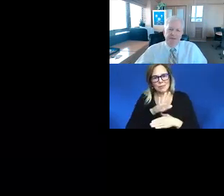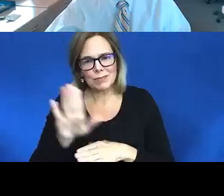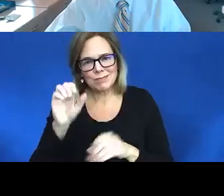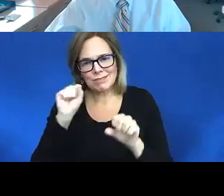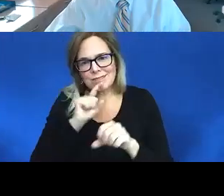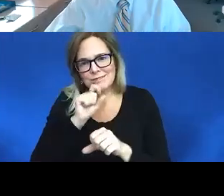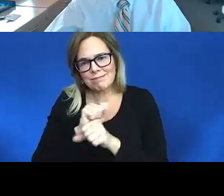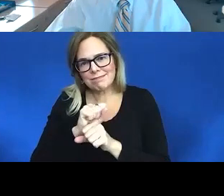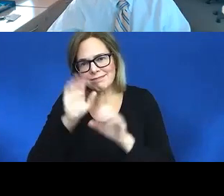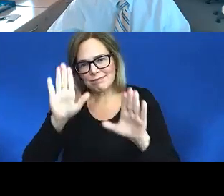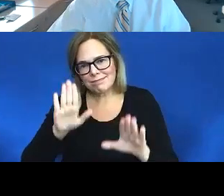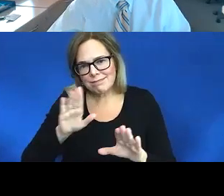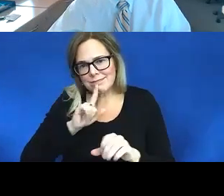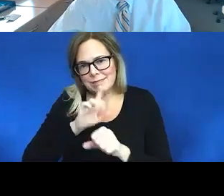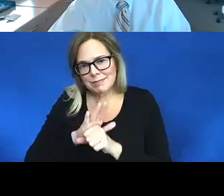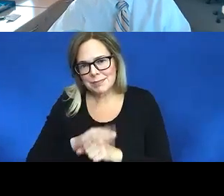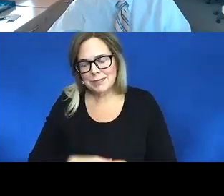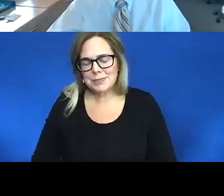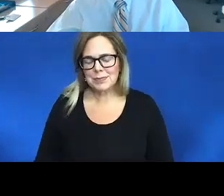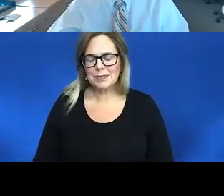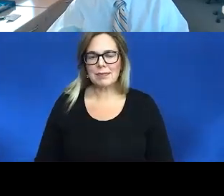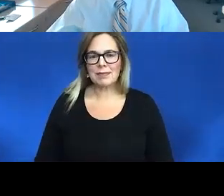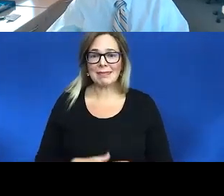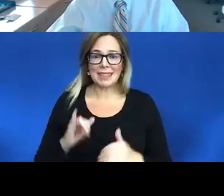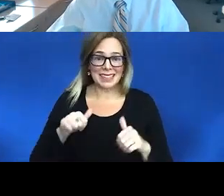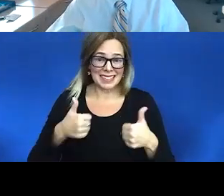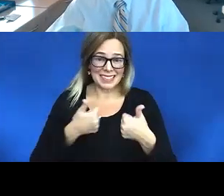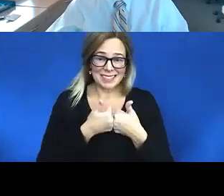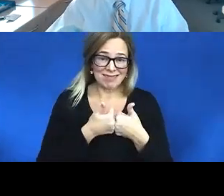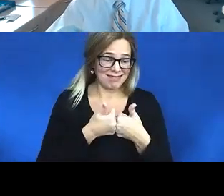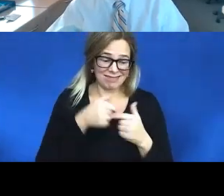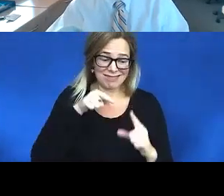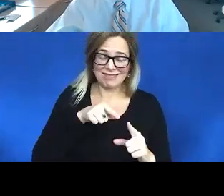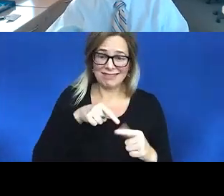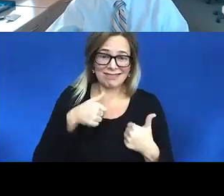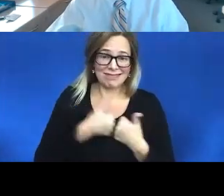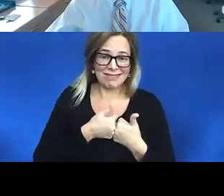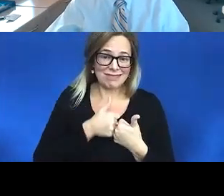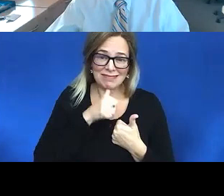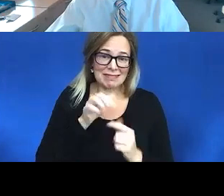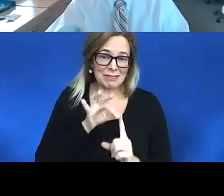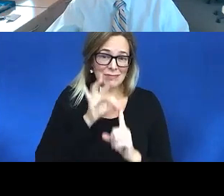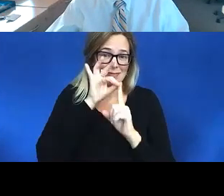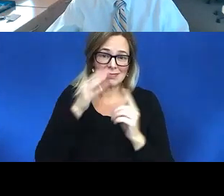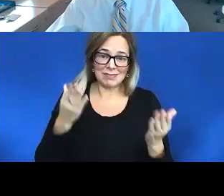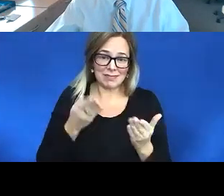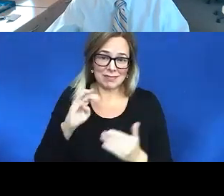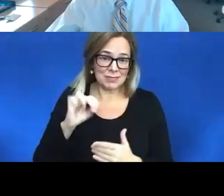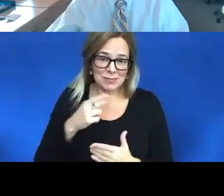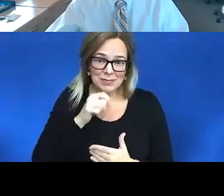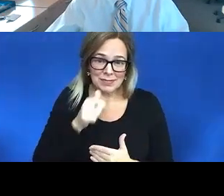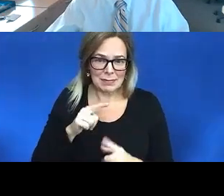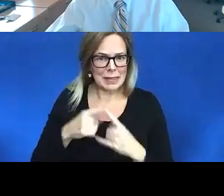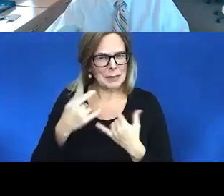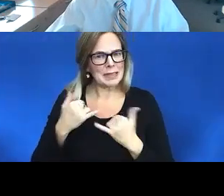commitments. While this challenge is not unique to Michigan Medicine or even to the state of Michigan, it is daunting, and